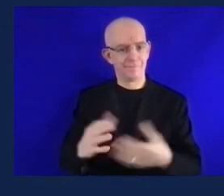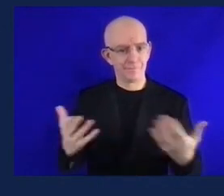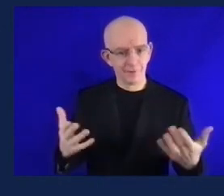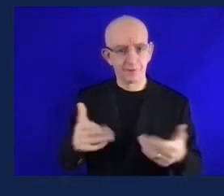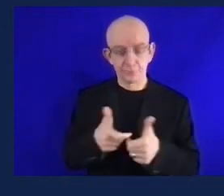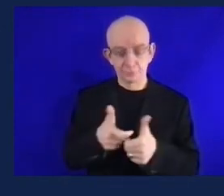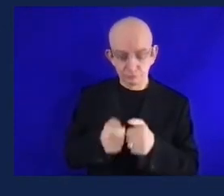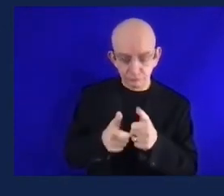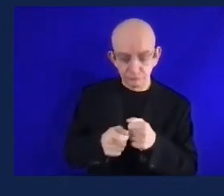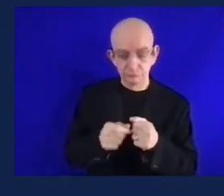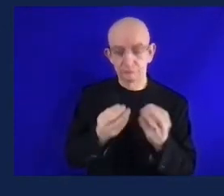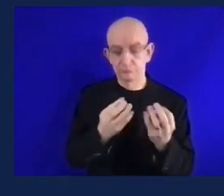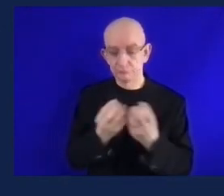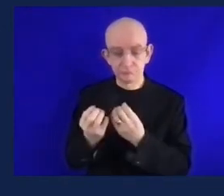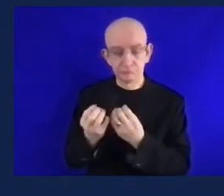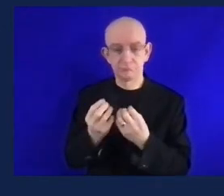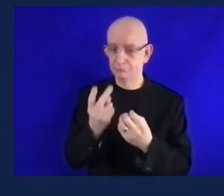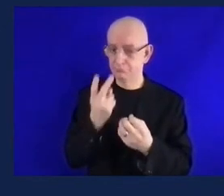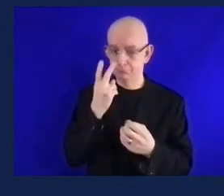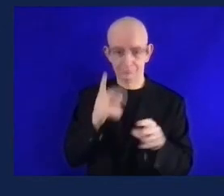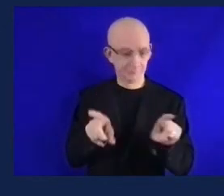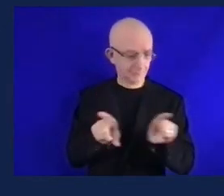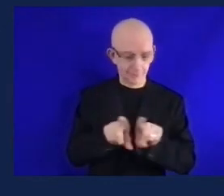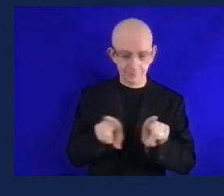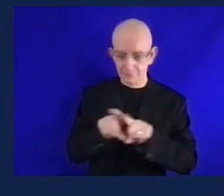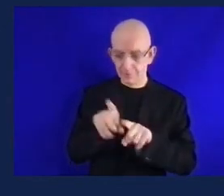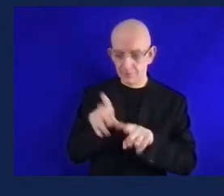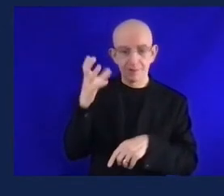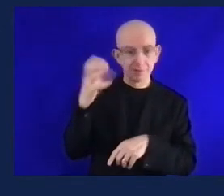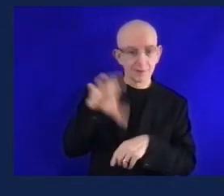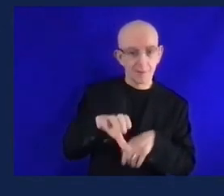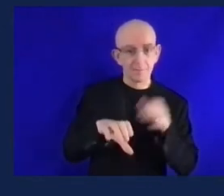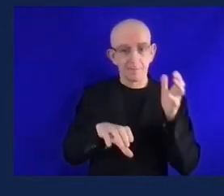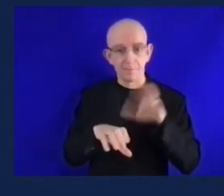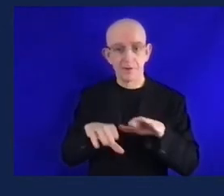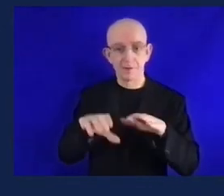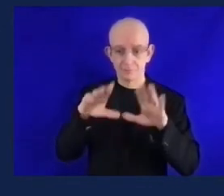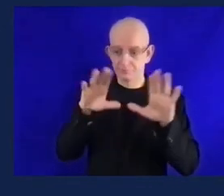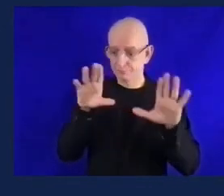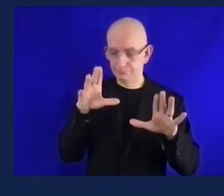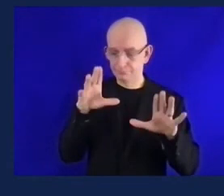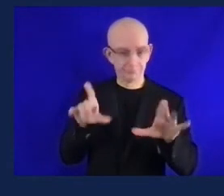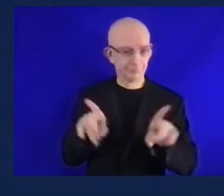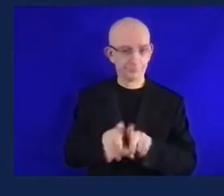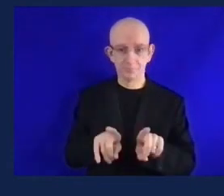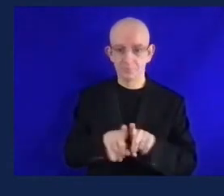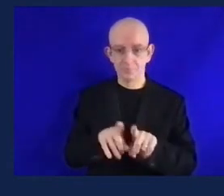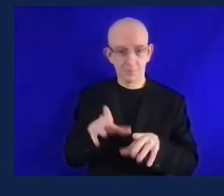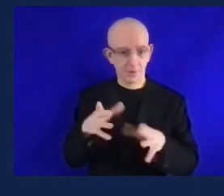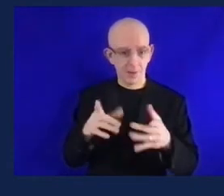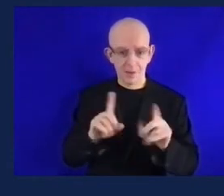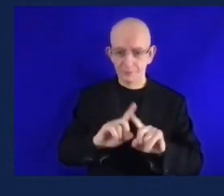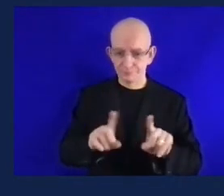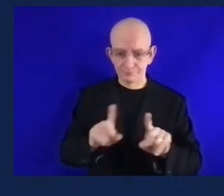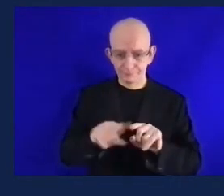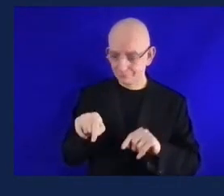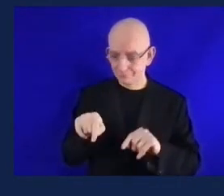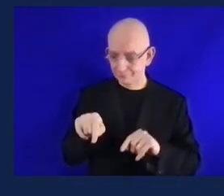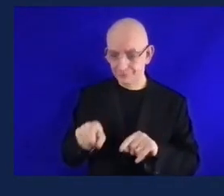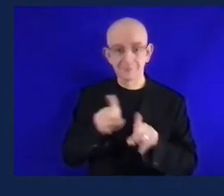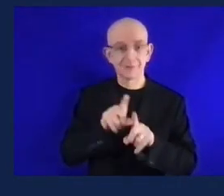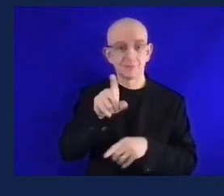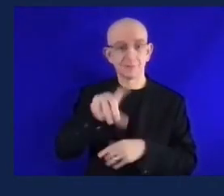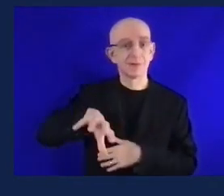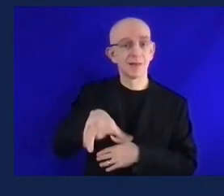far as I can think of real quick right now, they are all treated the same. Do you find it easier to find